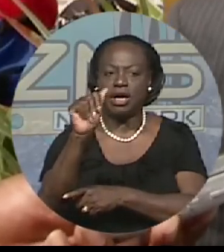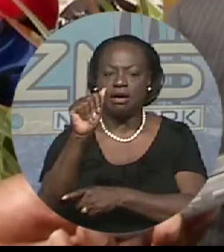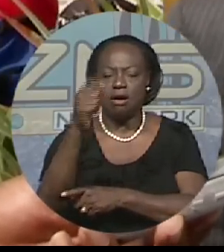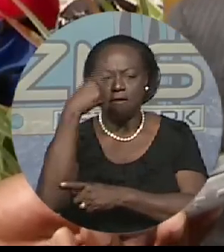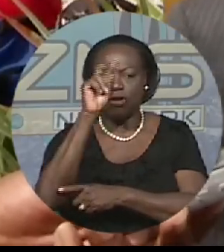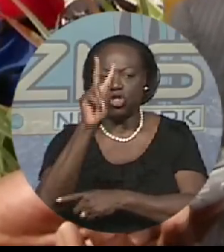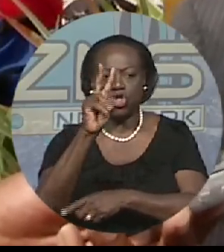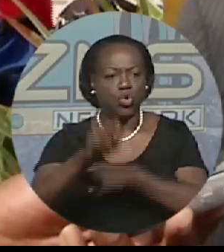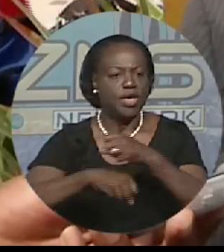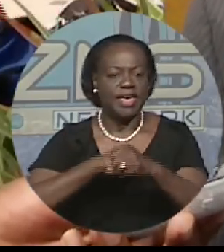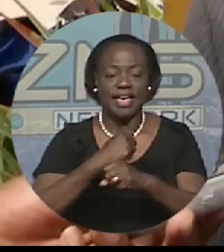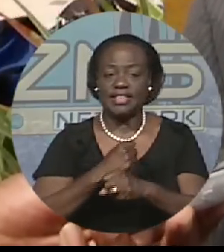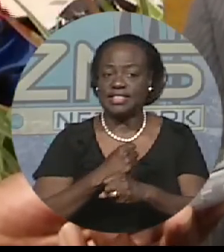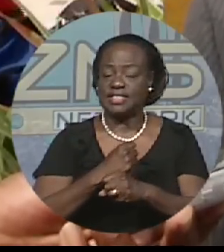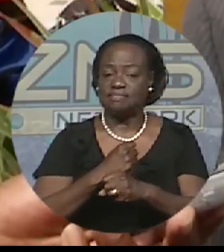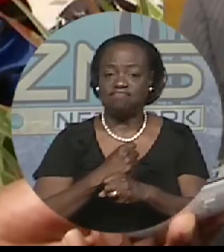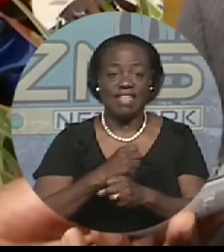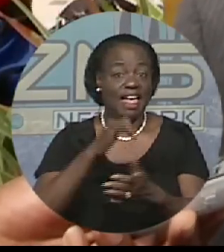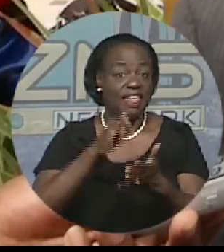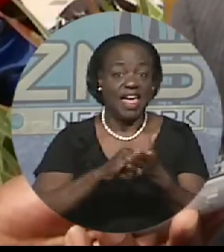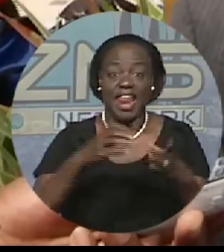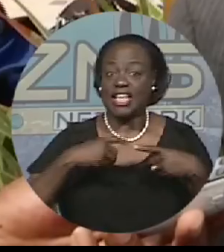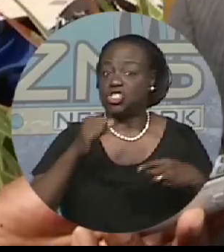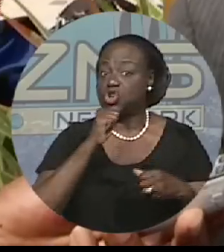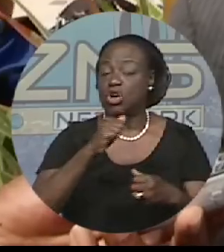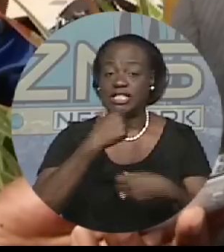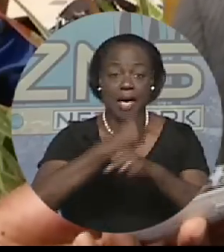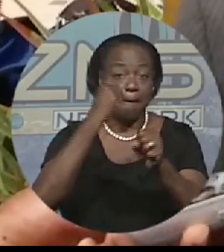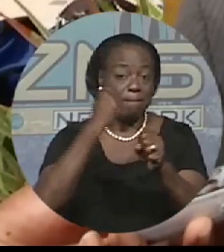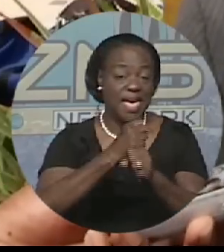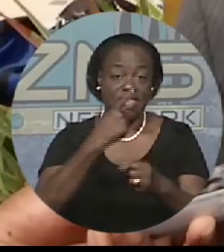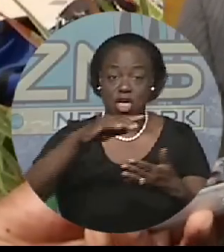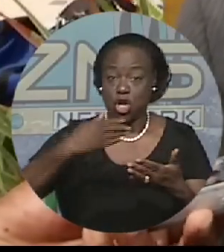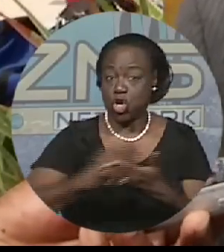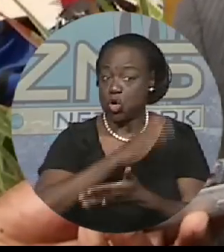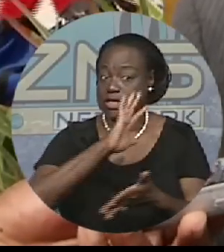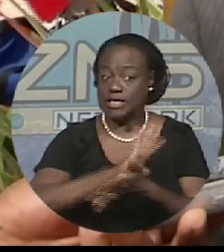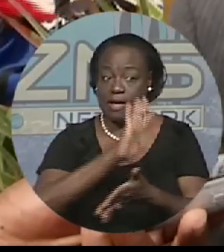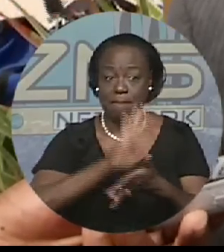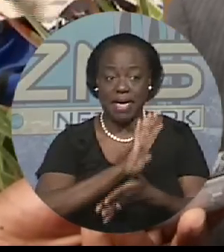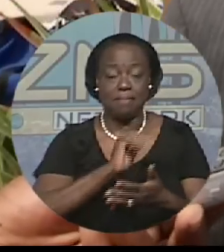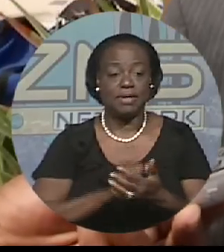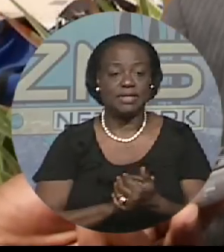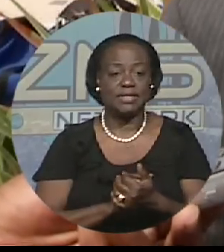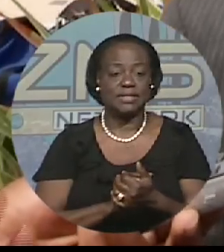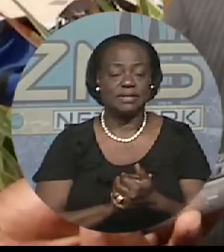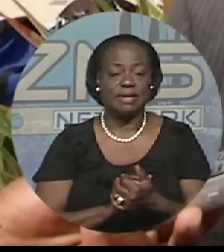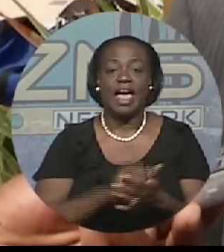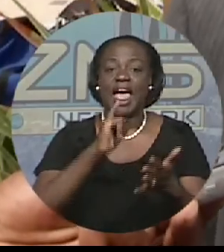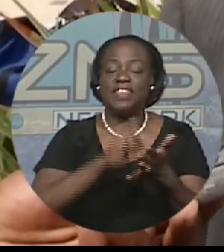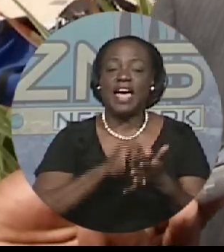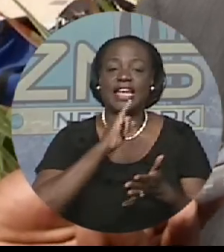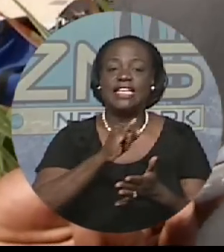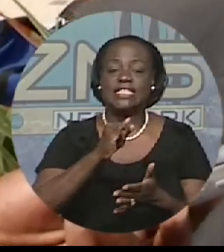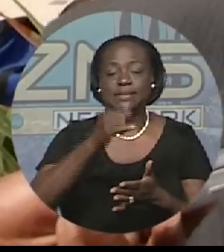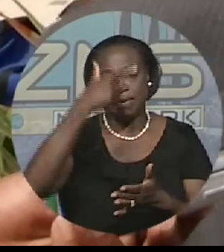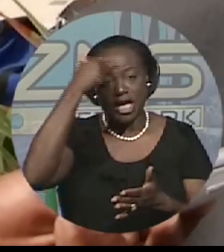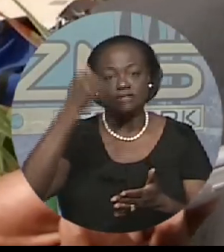newspapers. For 2 years, there's been no dengue, no malaria. That's because of the good work of public